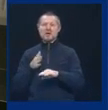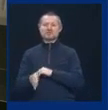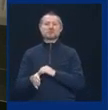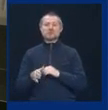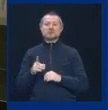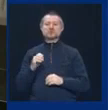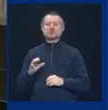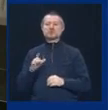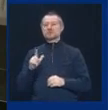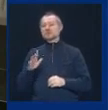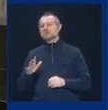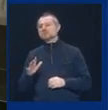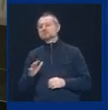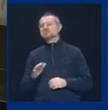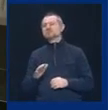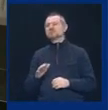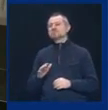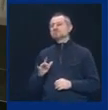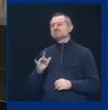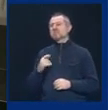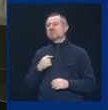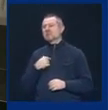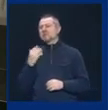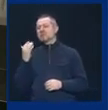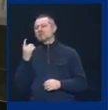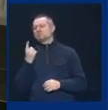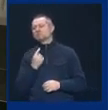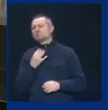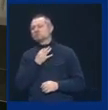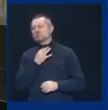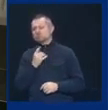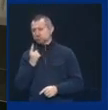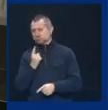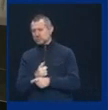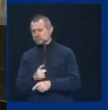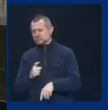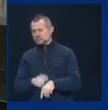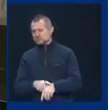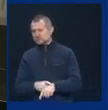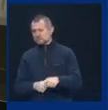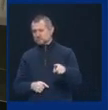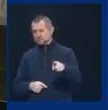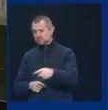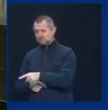that timing and how close you believe we are to that reality.